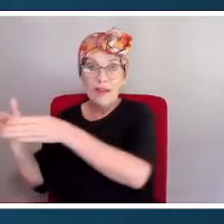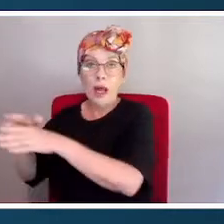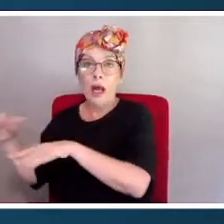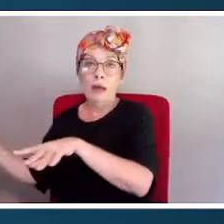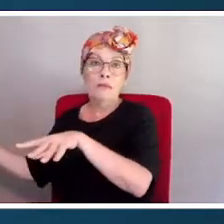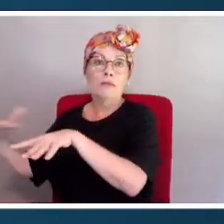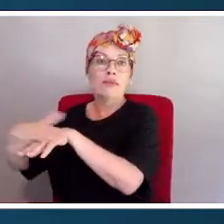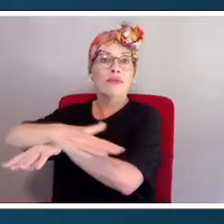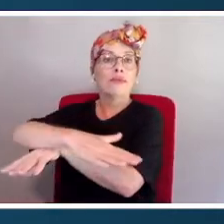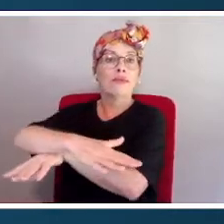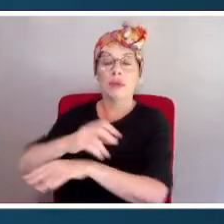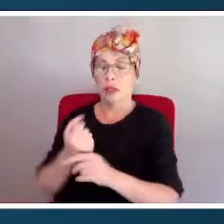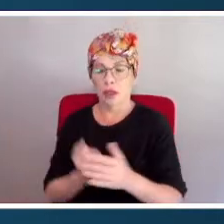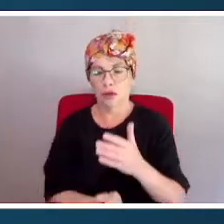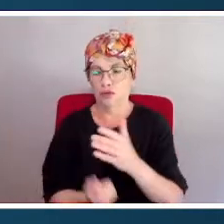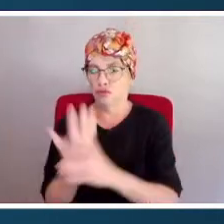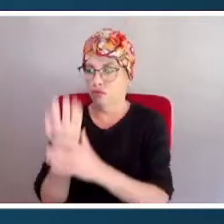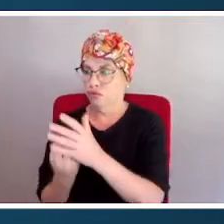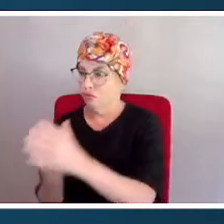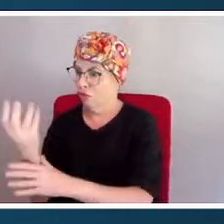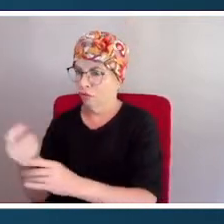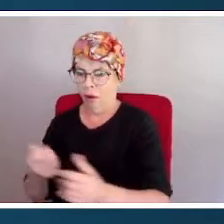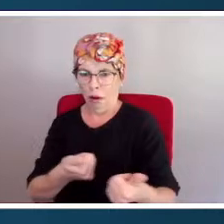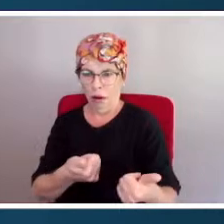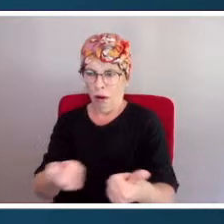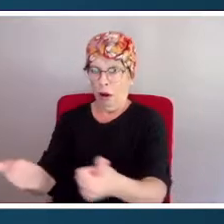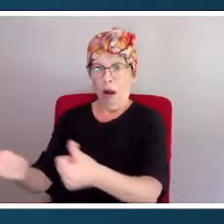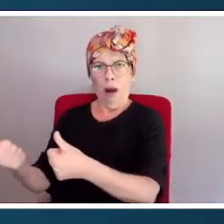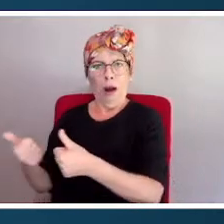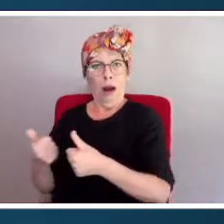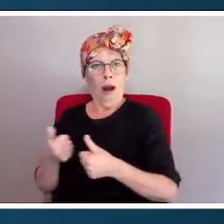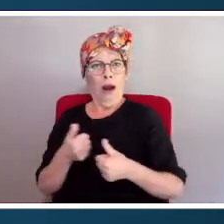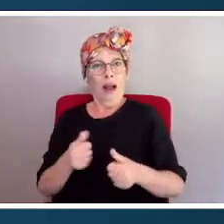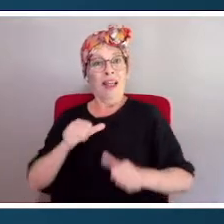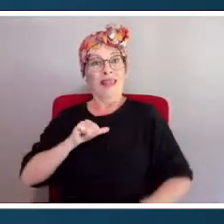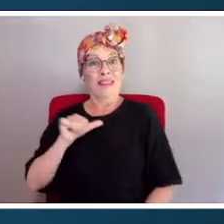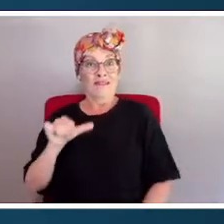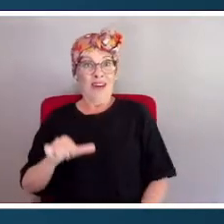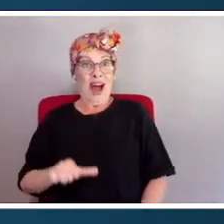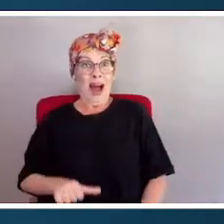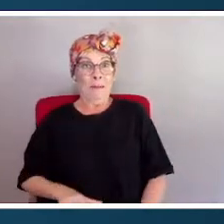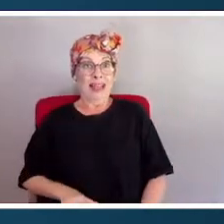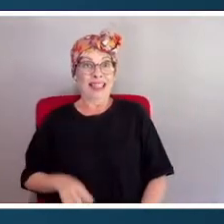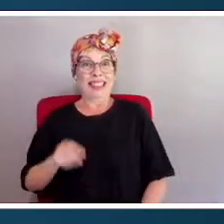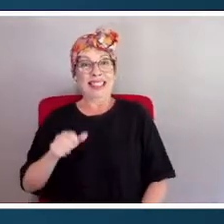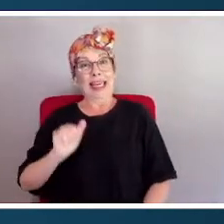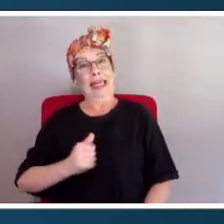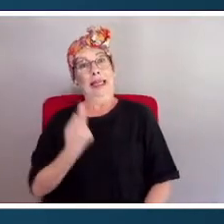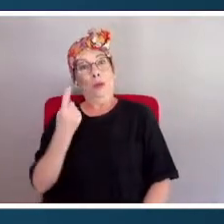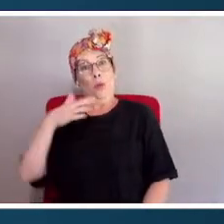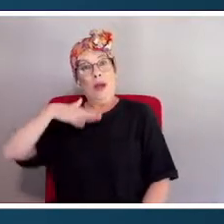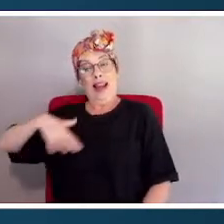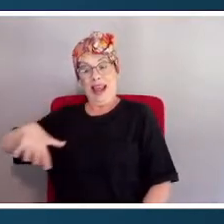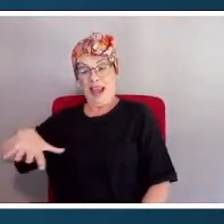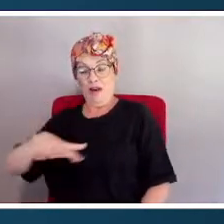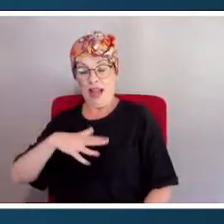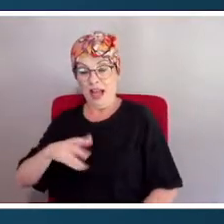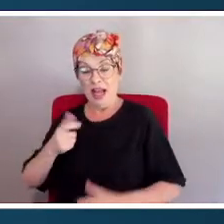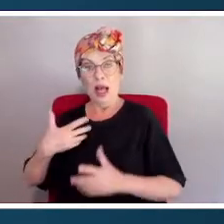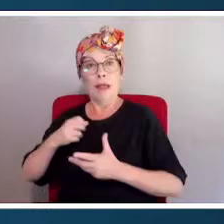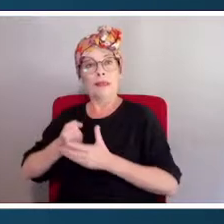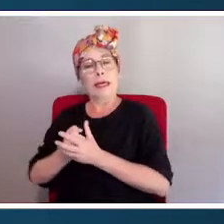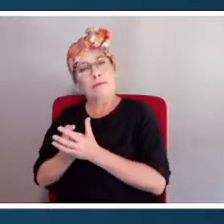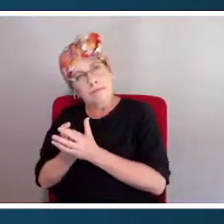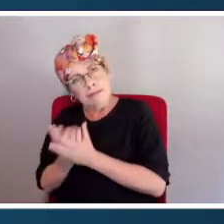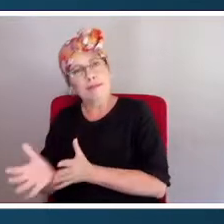time. For the farming families in Raketi, this development investment